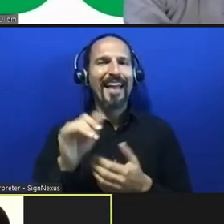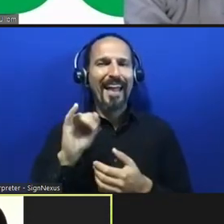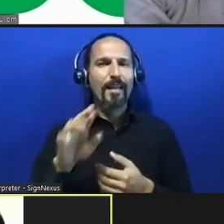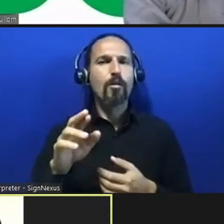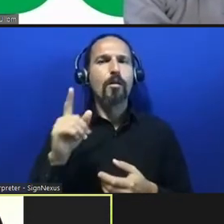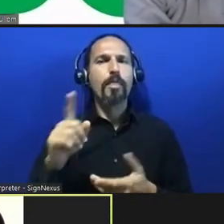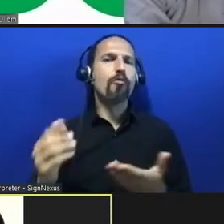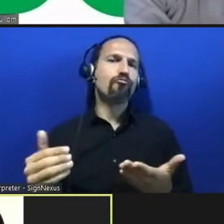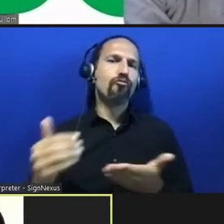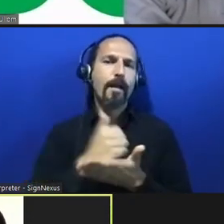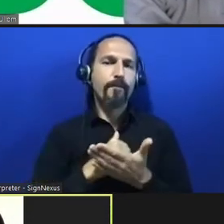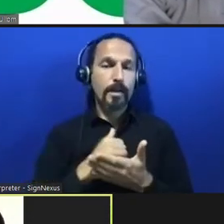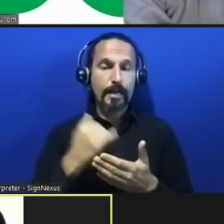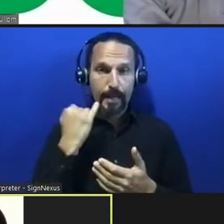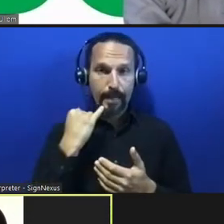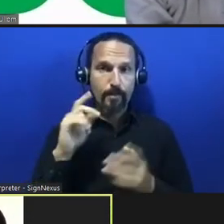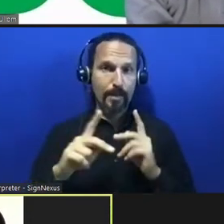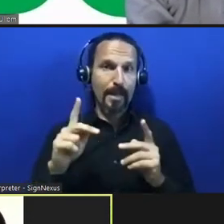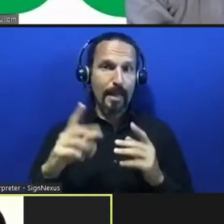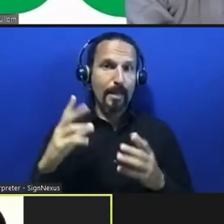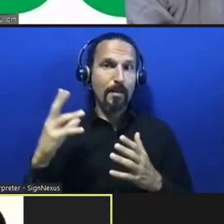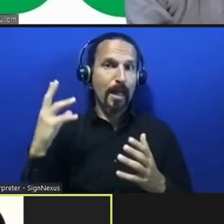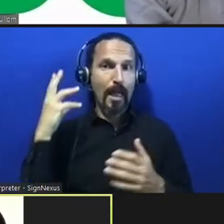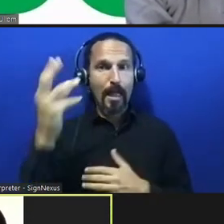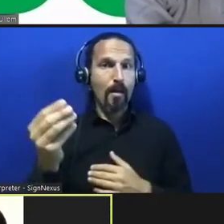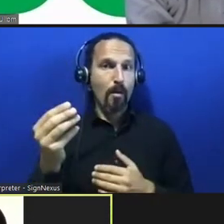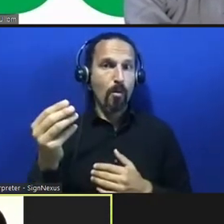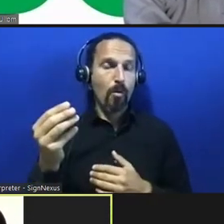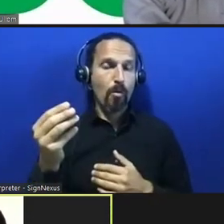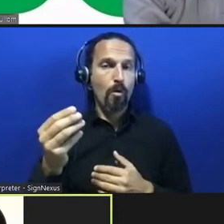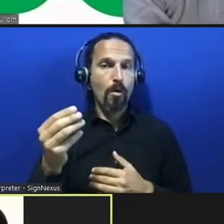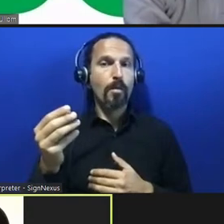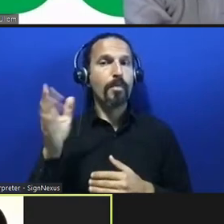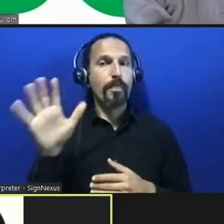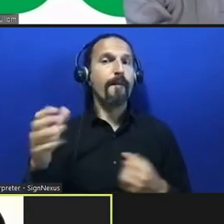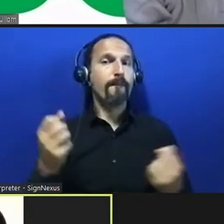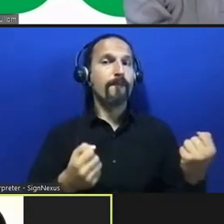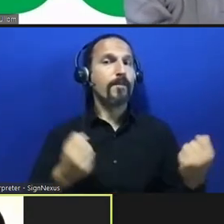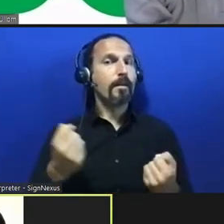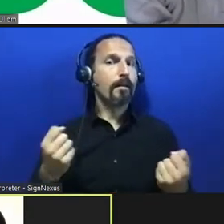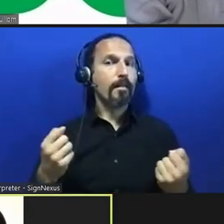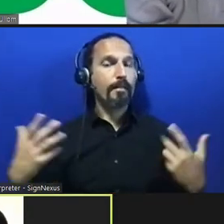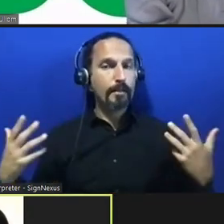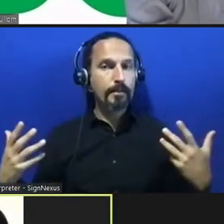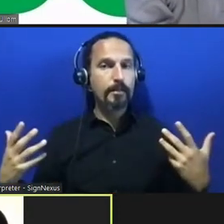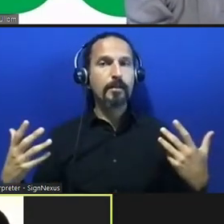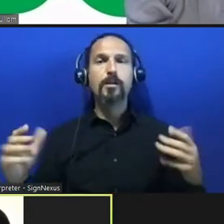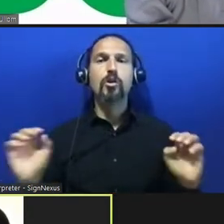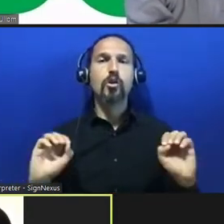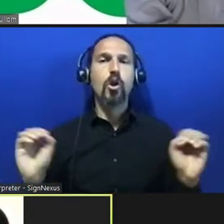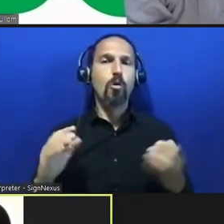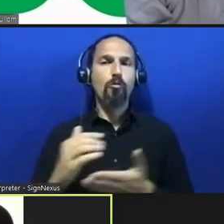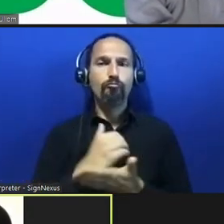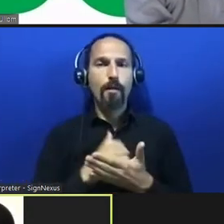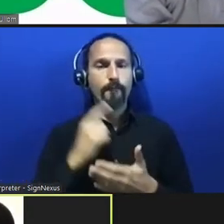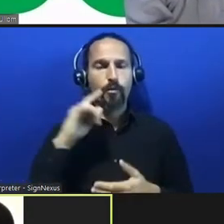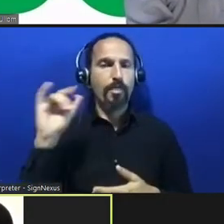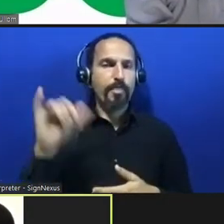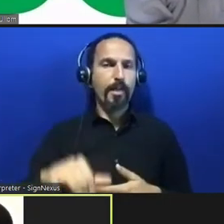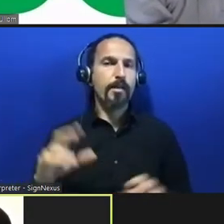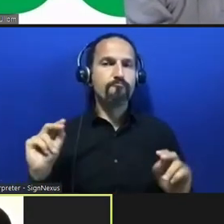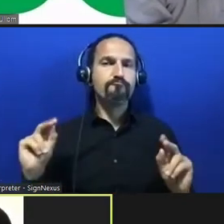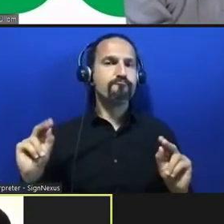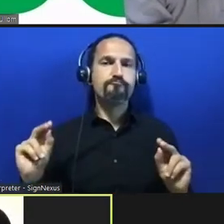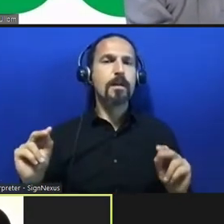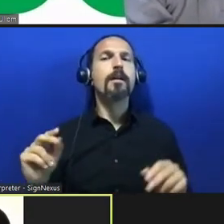to make a revenue because if it got people out of out of all their vehicles there's no revenue on this